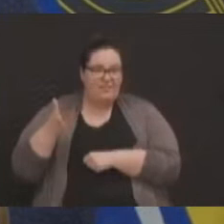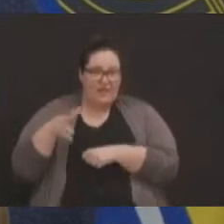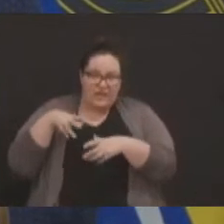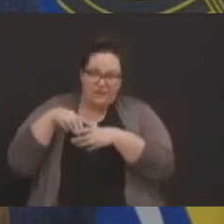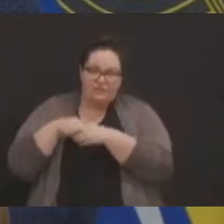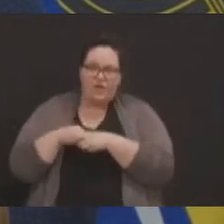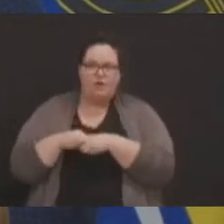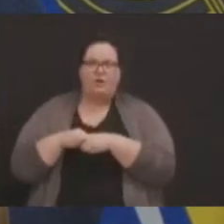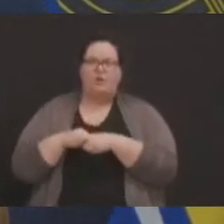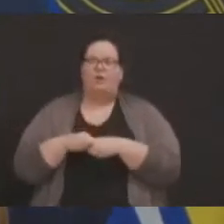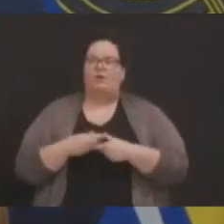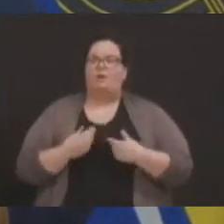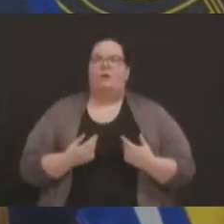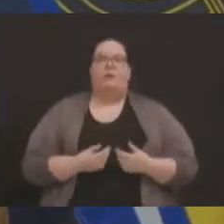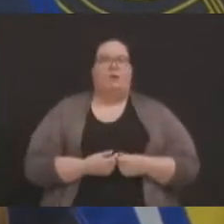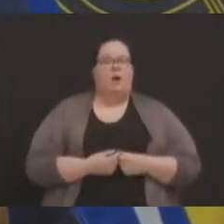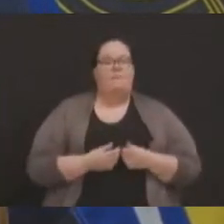do.